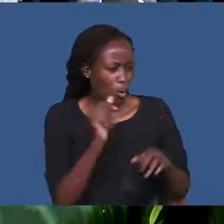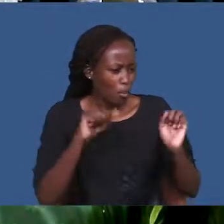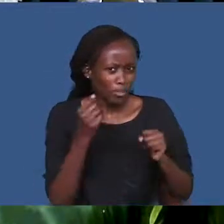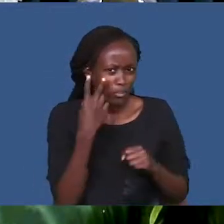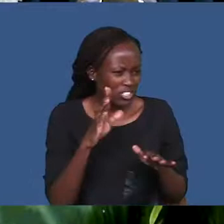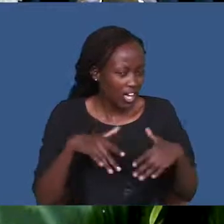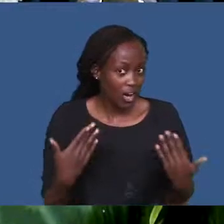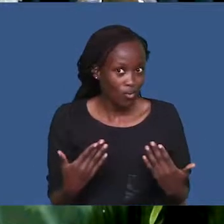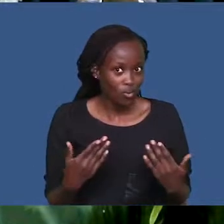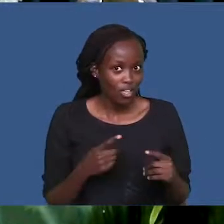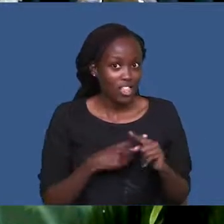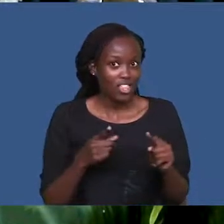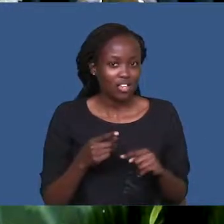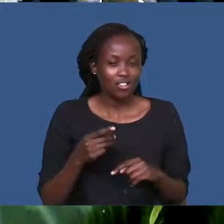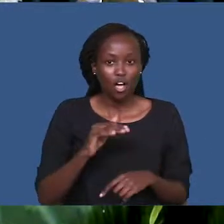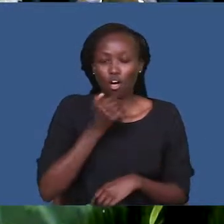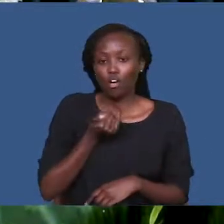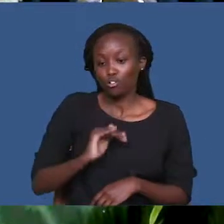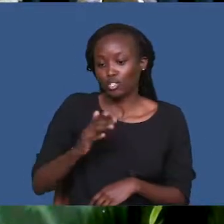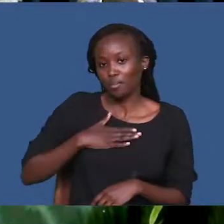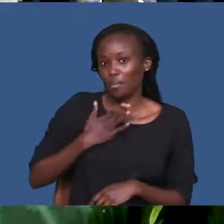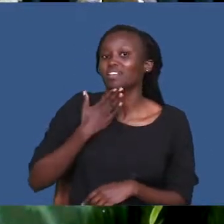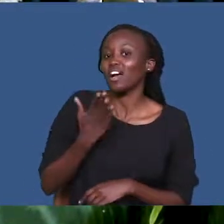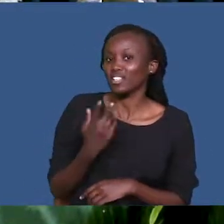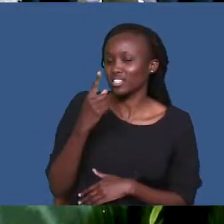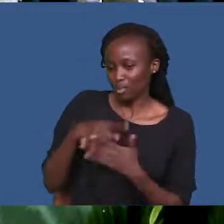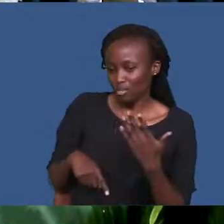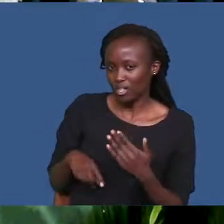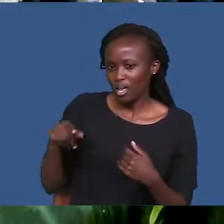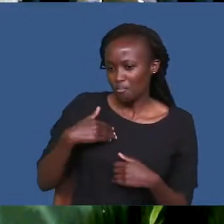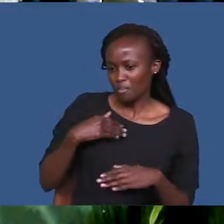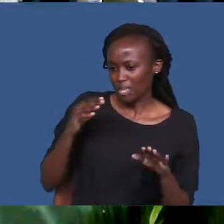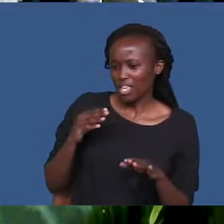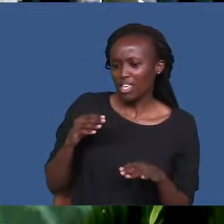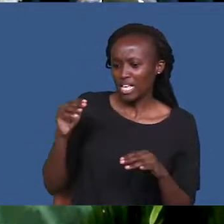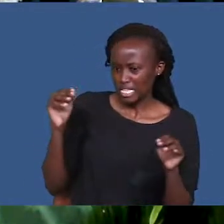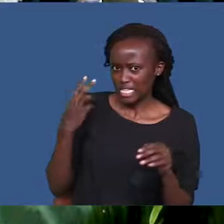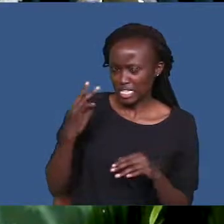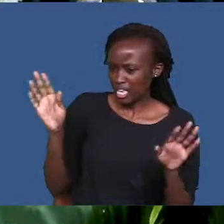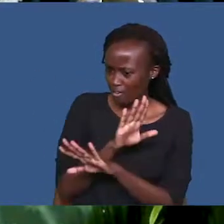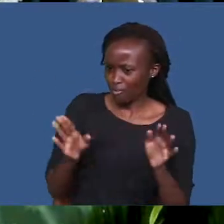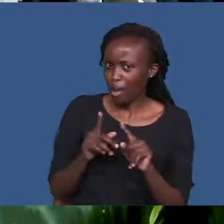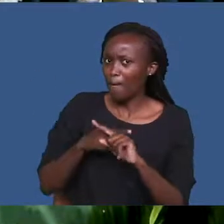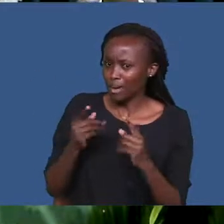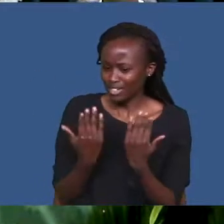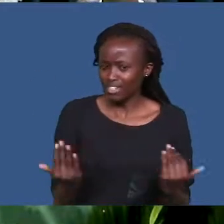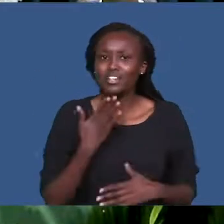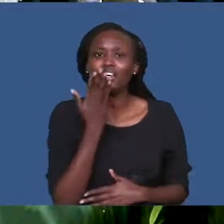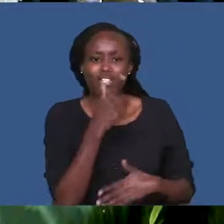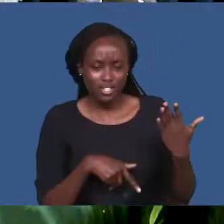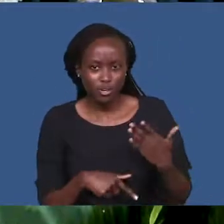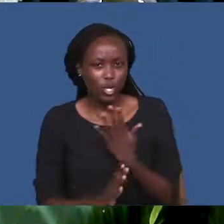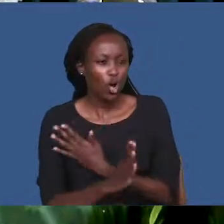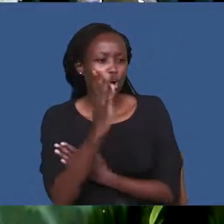see everywhere. But they always respond and say, God is the only one who can see everywhere. Even our children know that God